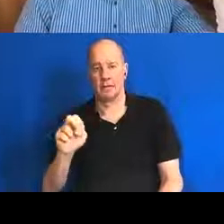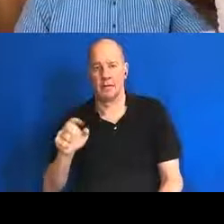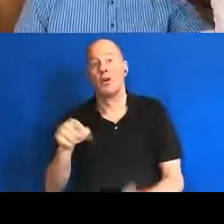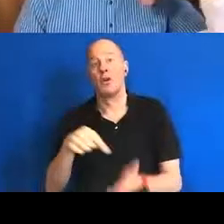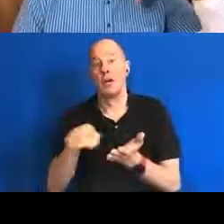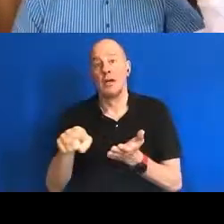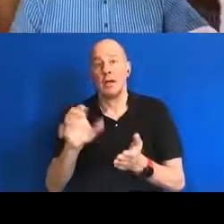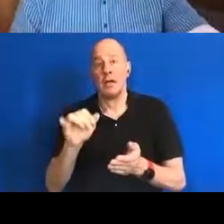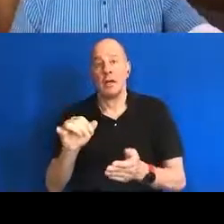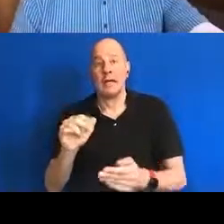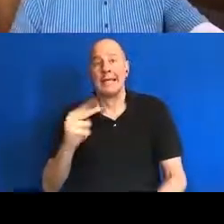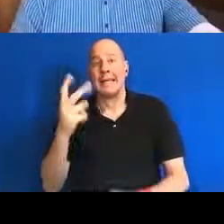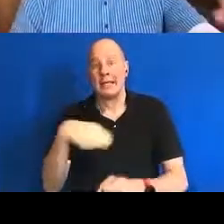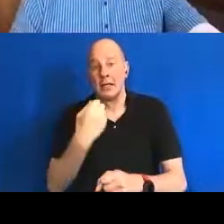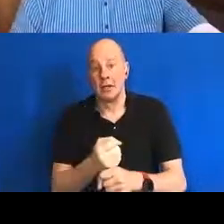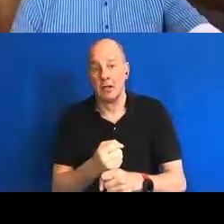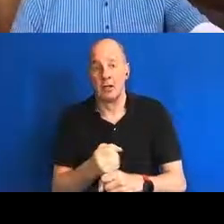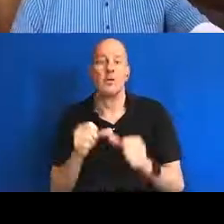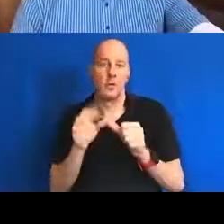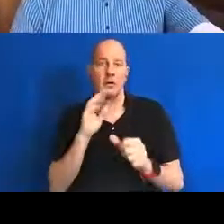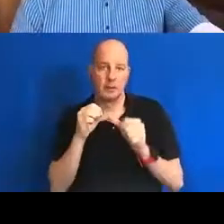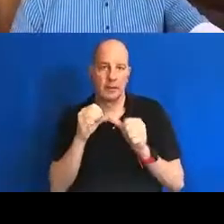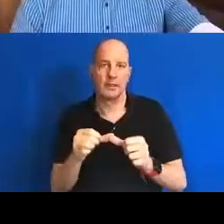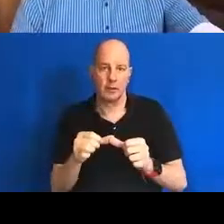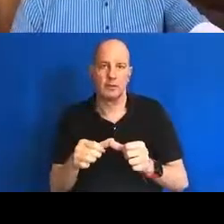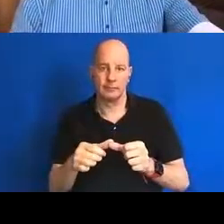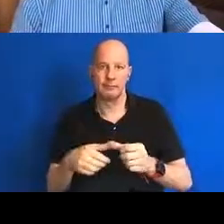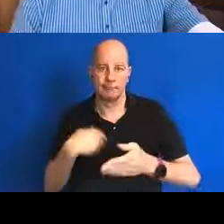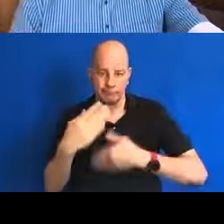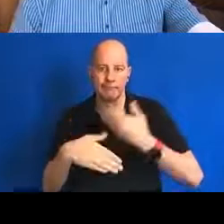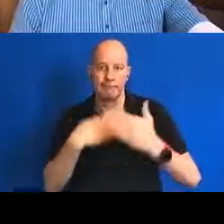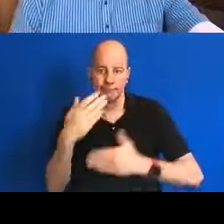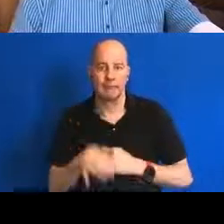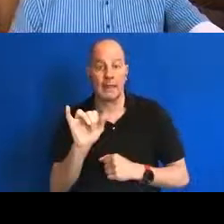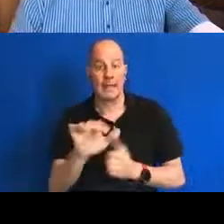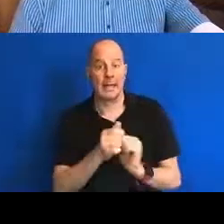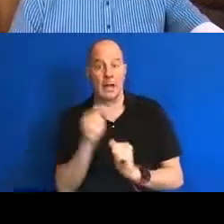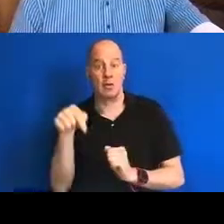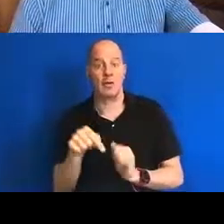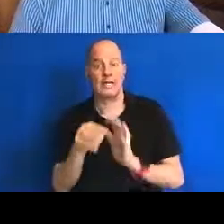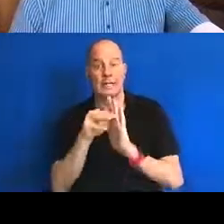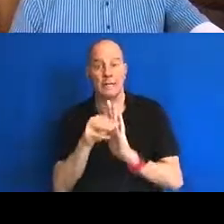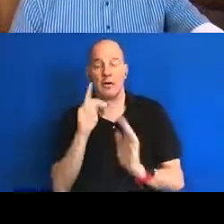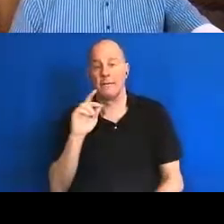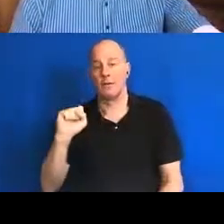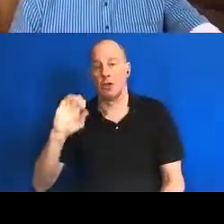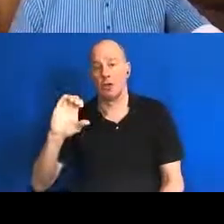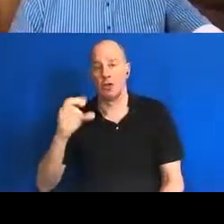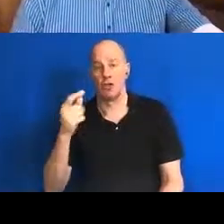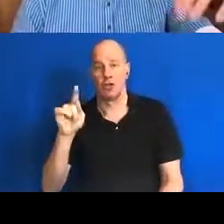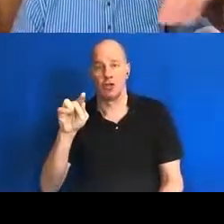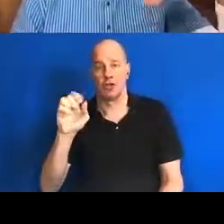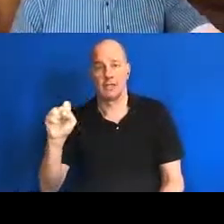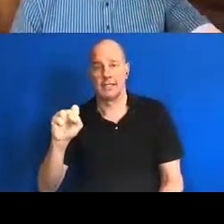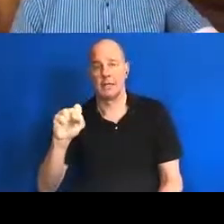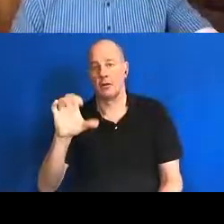year 2 and so on. So that's how this model or Schitt's Creek Motel decided they